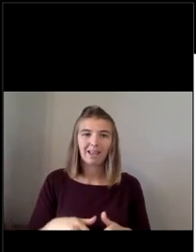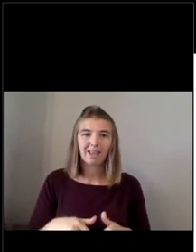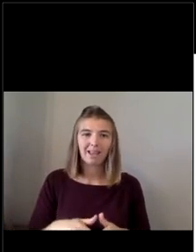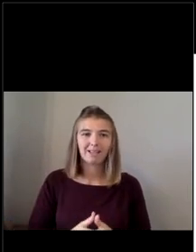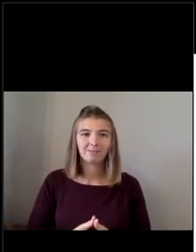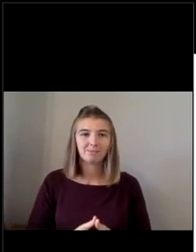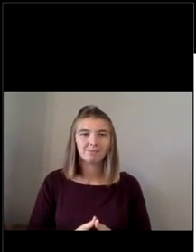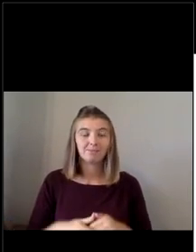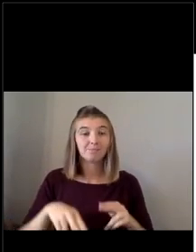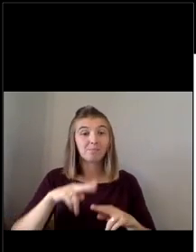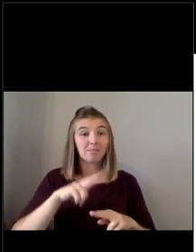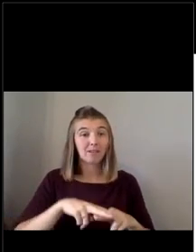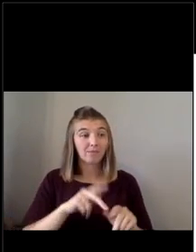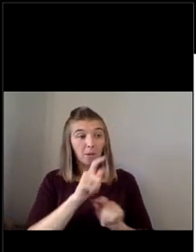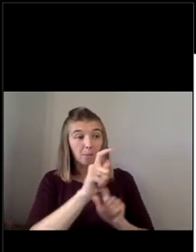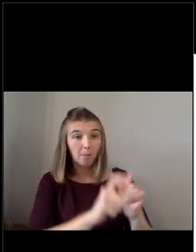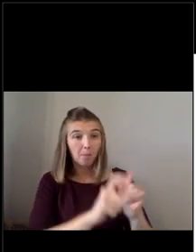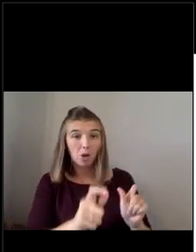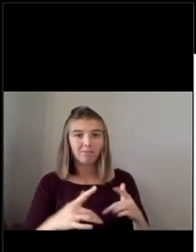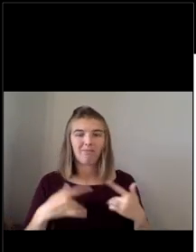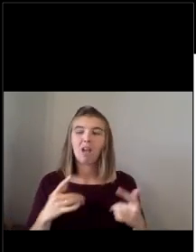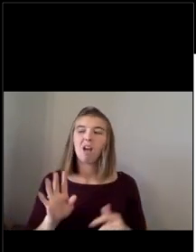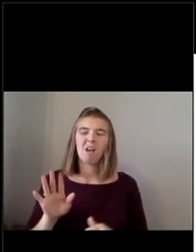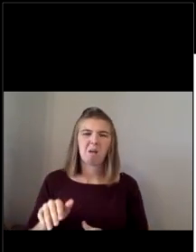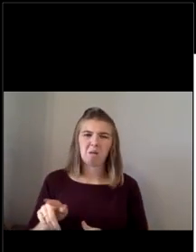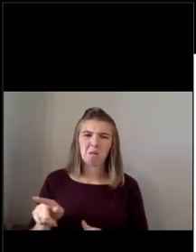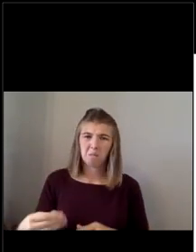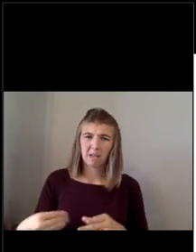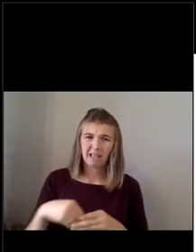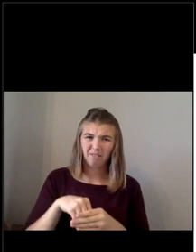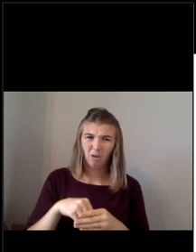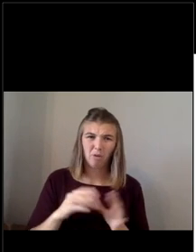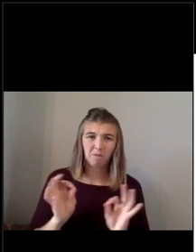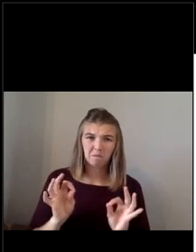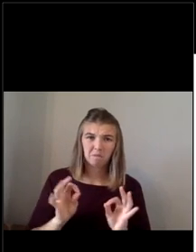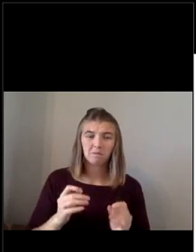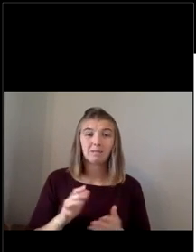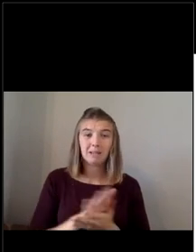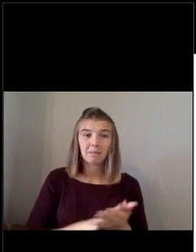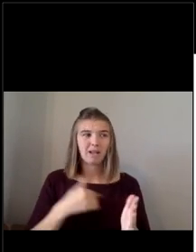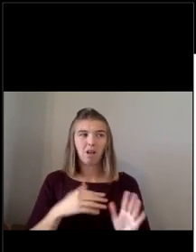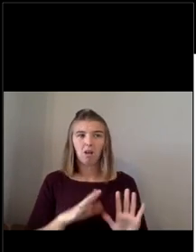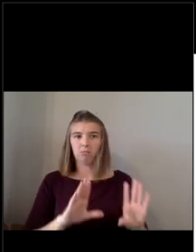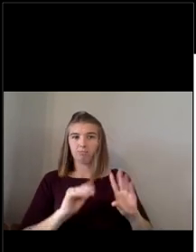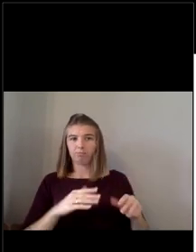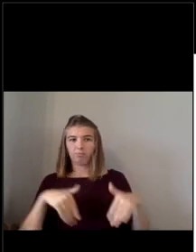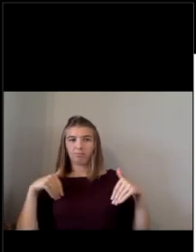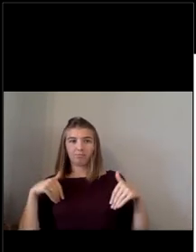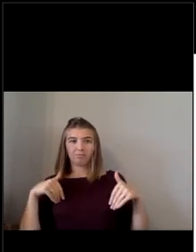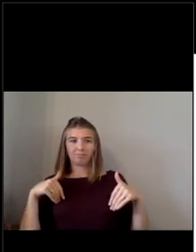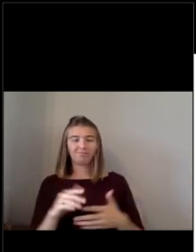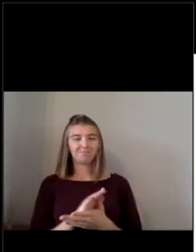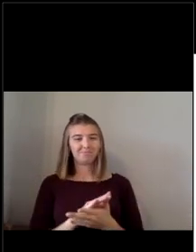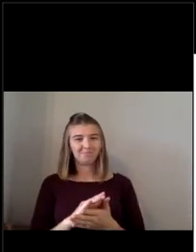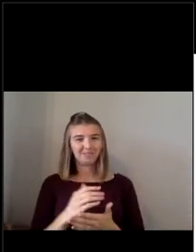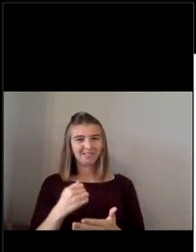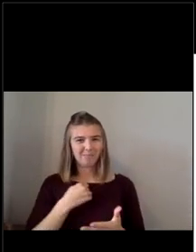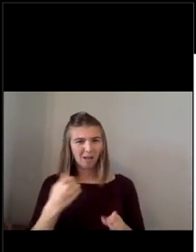stopped me from engaging with that environment effectively, which directly impacted on my ability to do my job well.